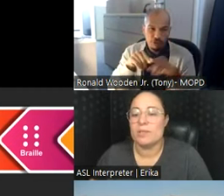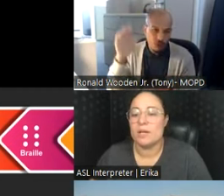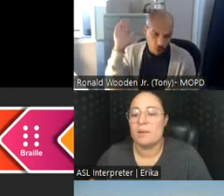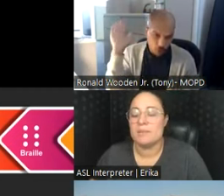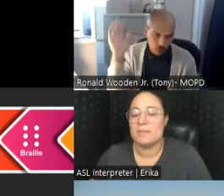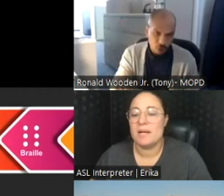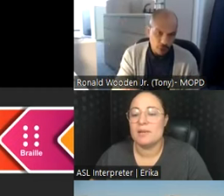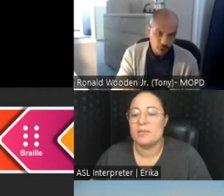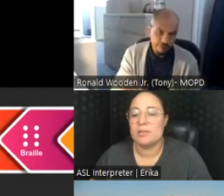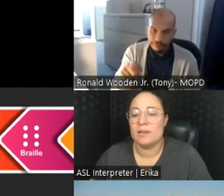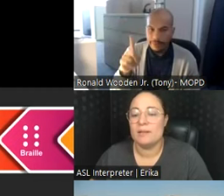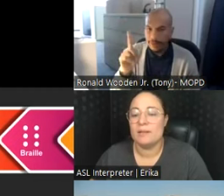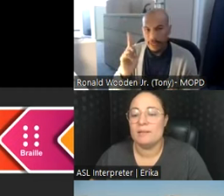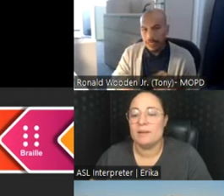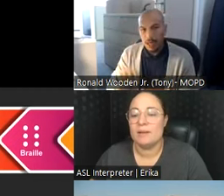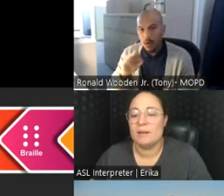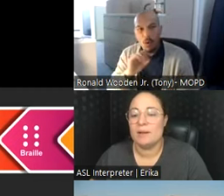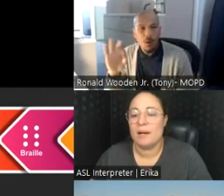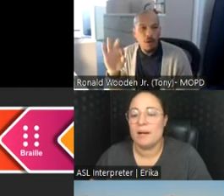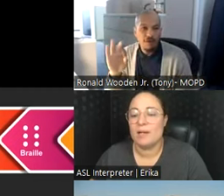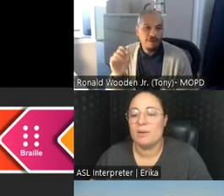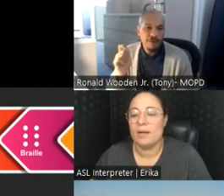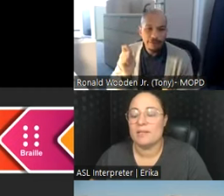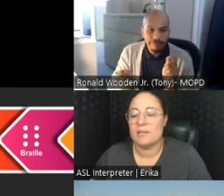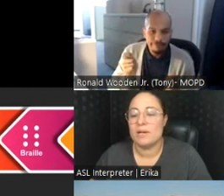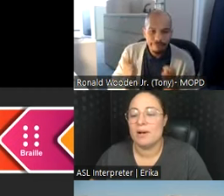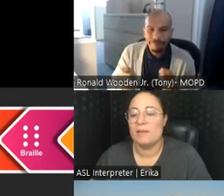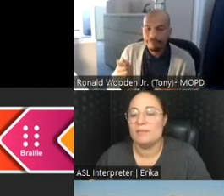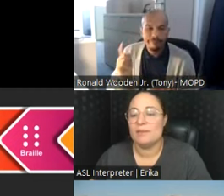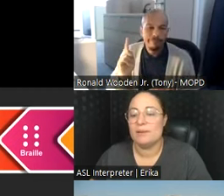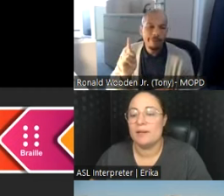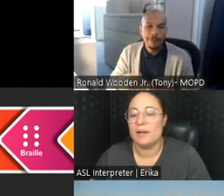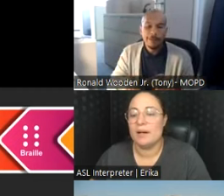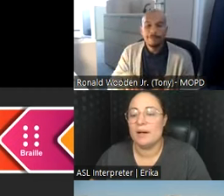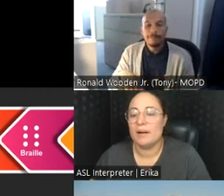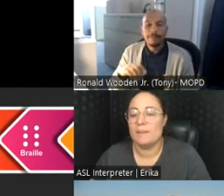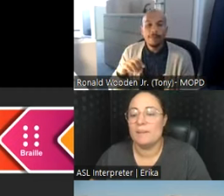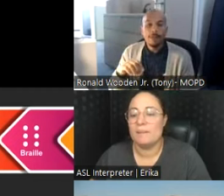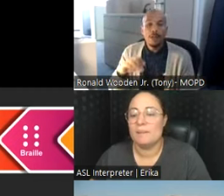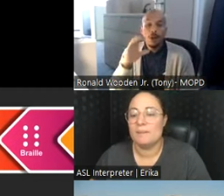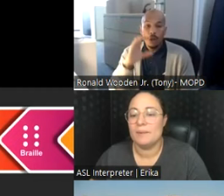words stay on the screen and you can't turn it off.